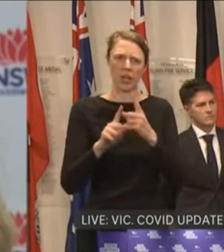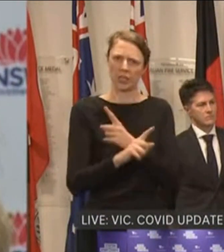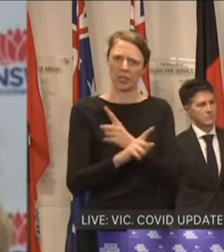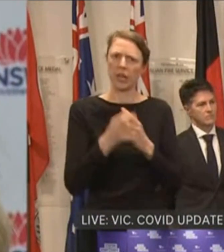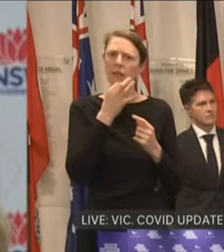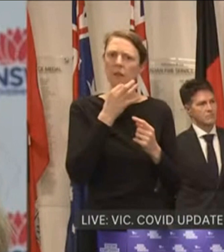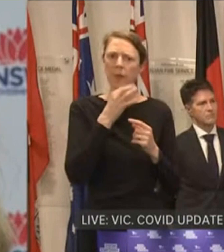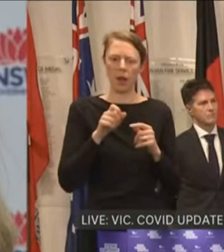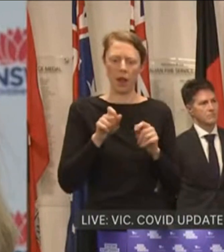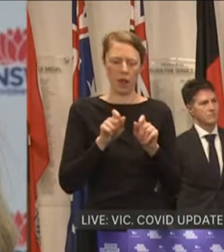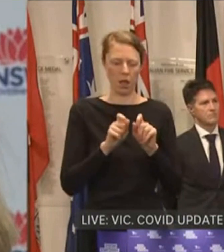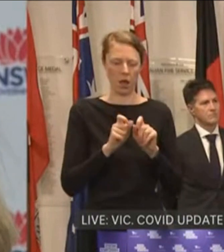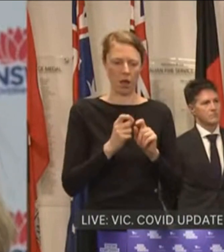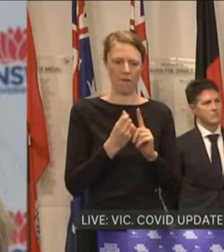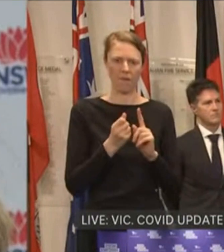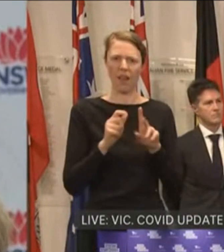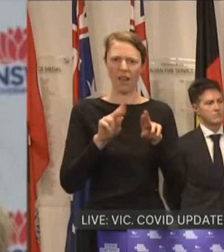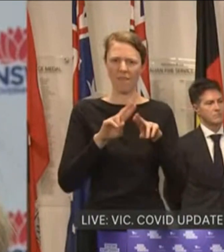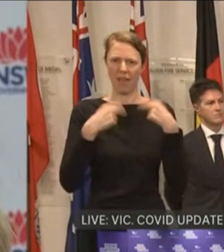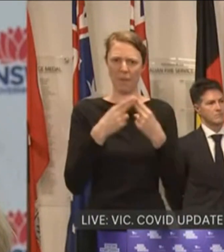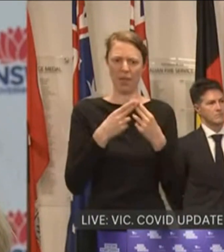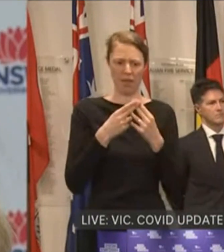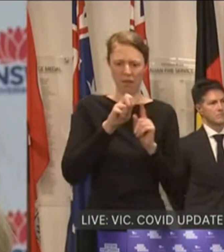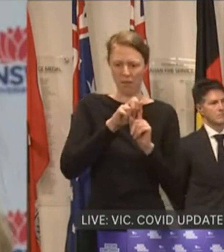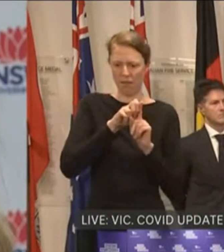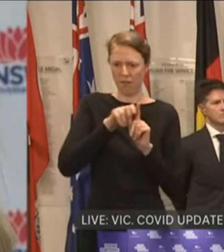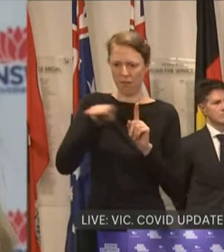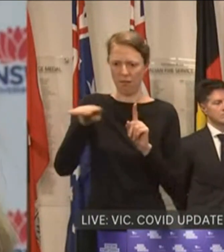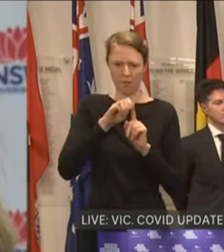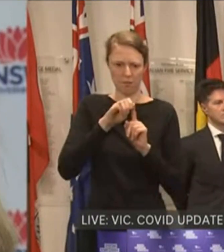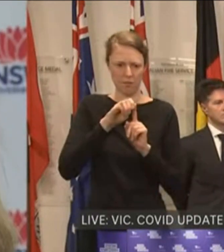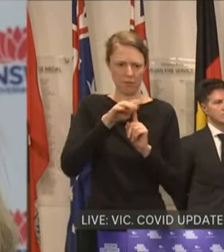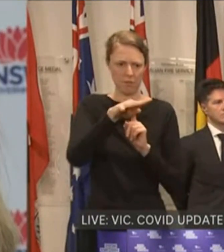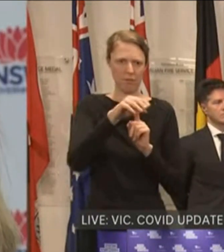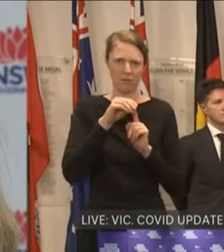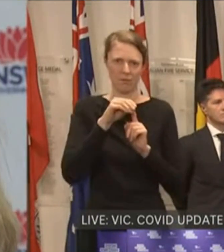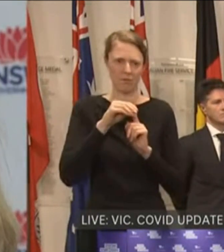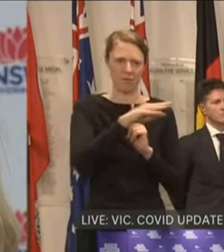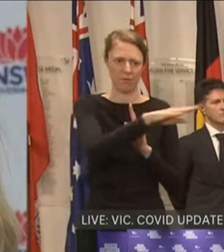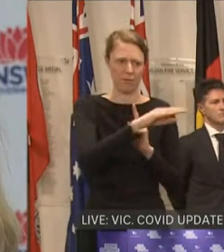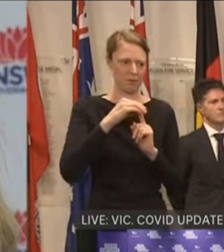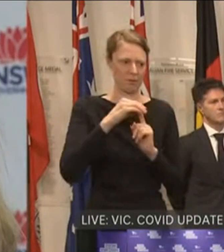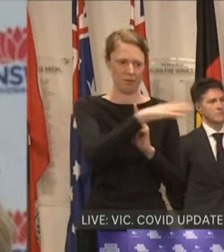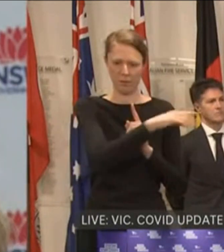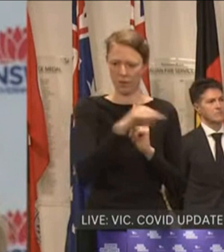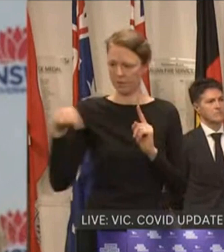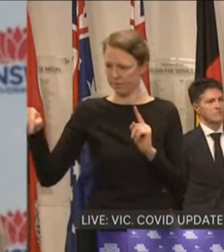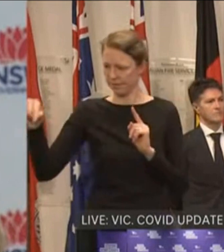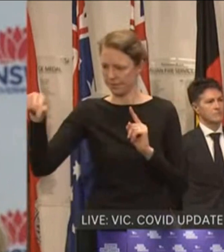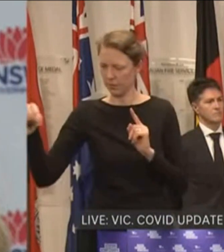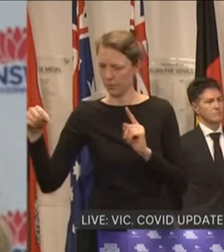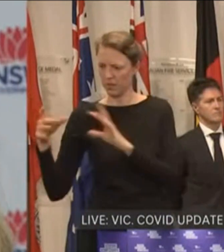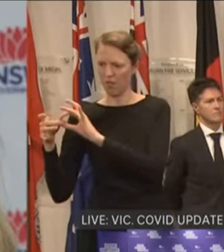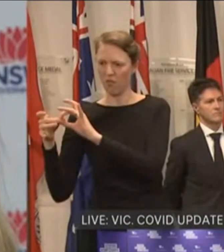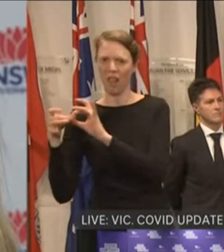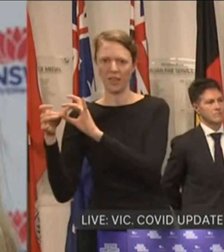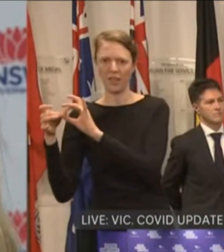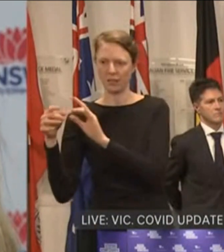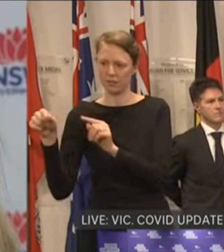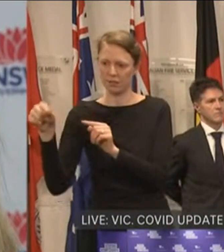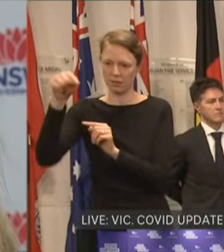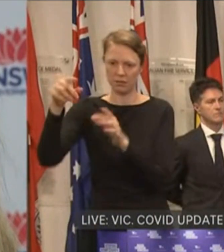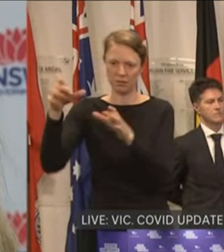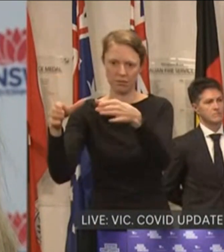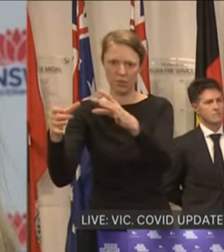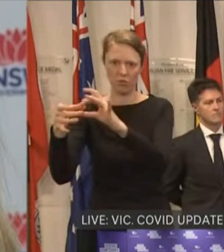the lineage, the family tree. And if anyone's seen it, it truly looks like a family tree. It's pretty scary looking at it. But what that